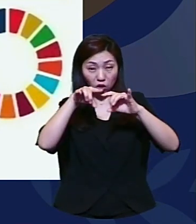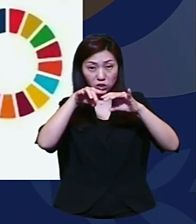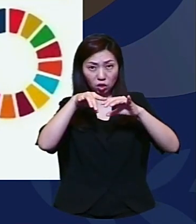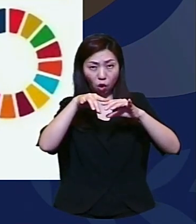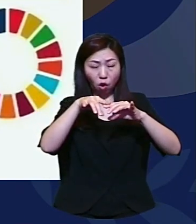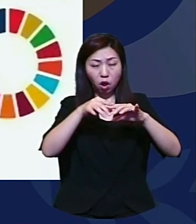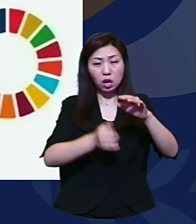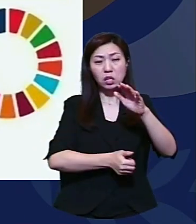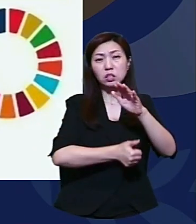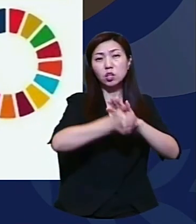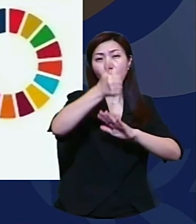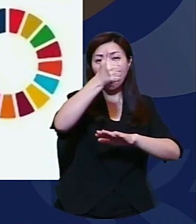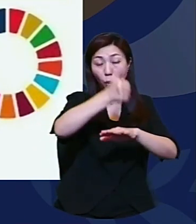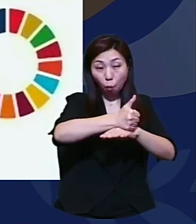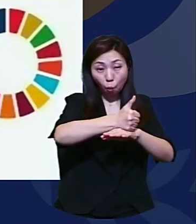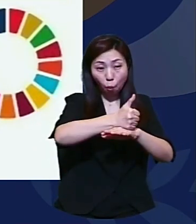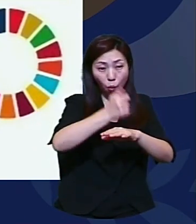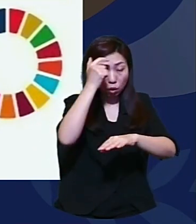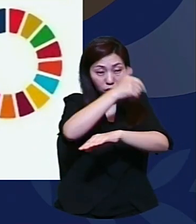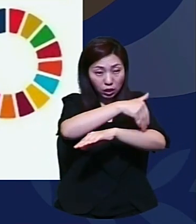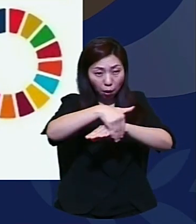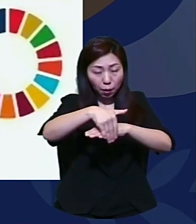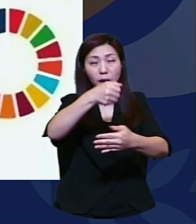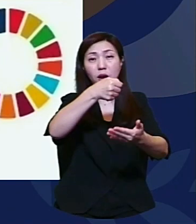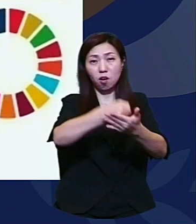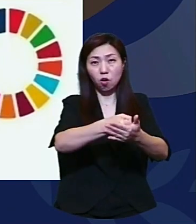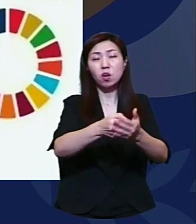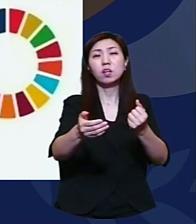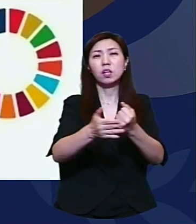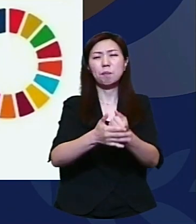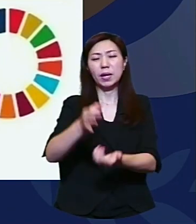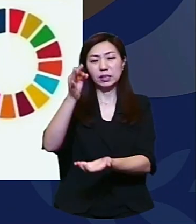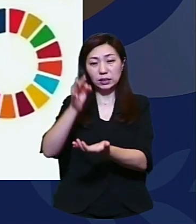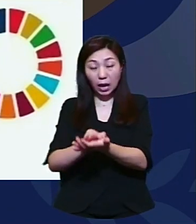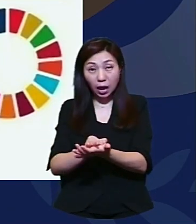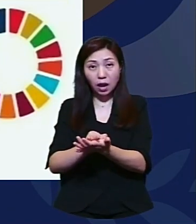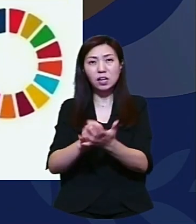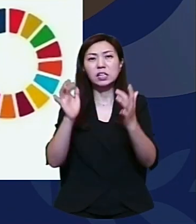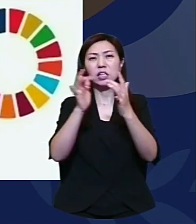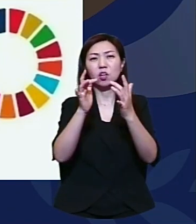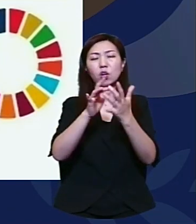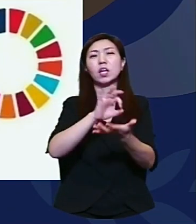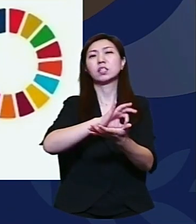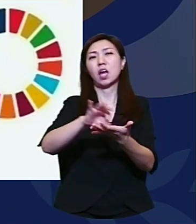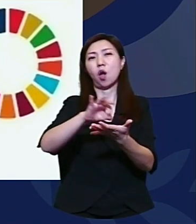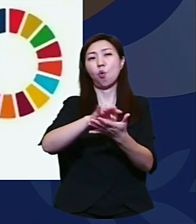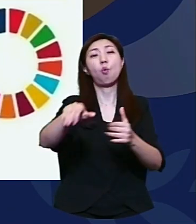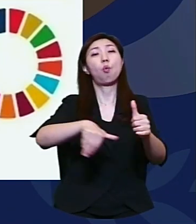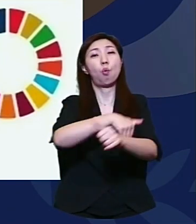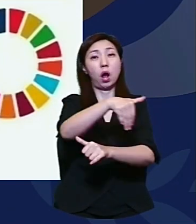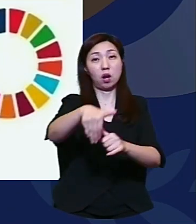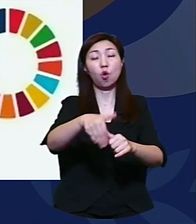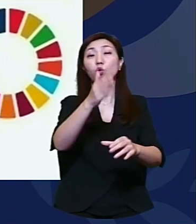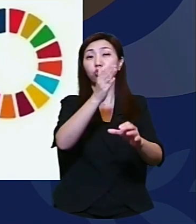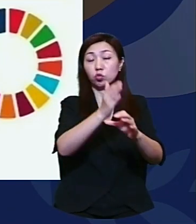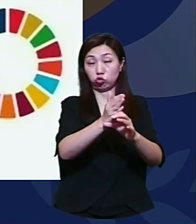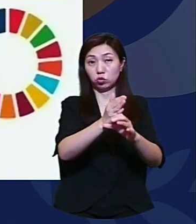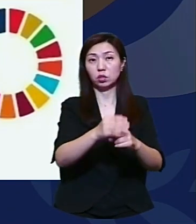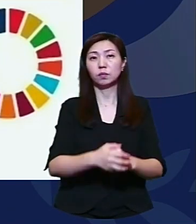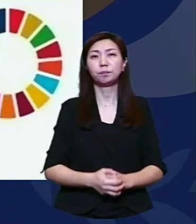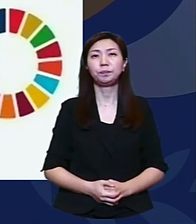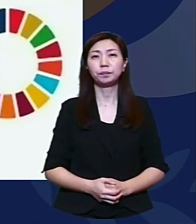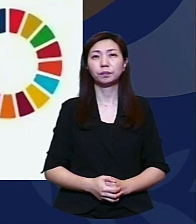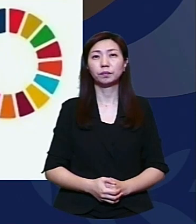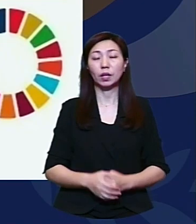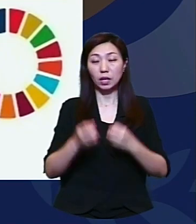services that everyone can use at a fraction of the cost. In a developing world context, I want to